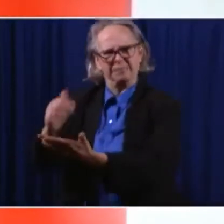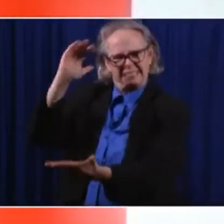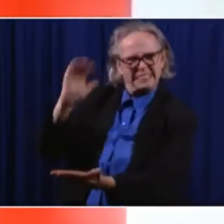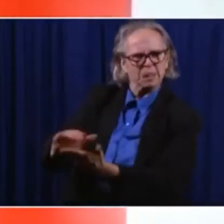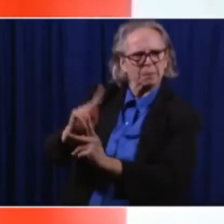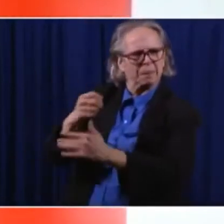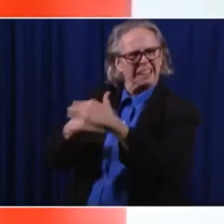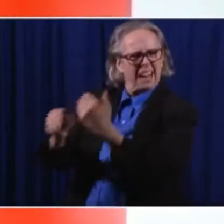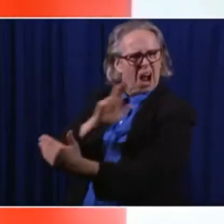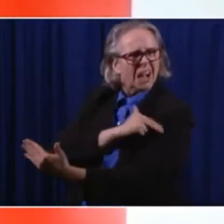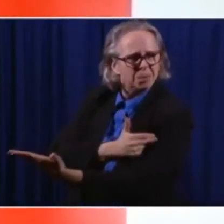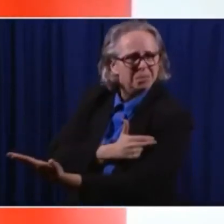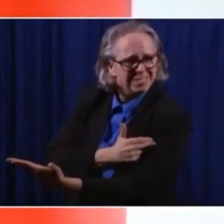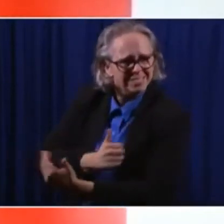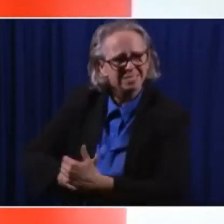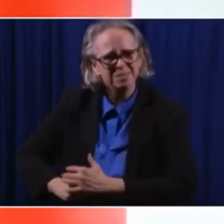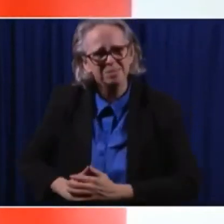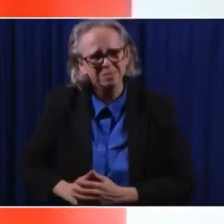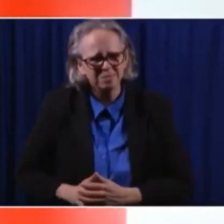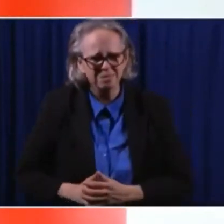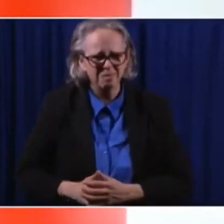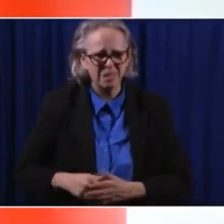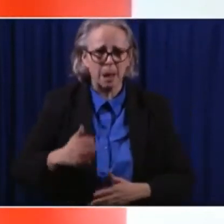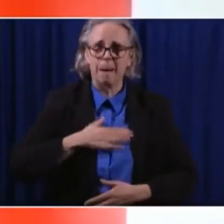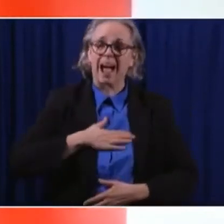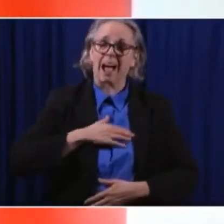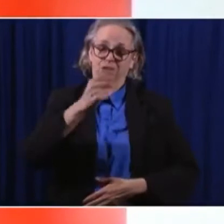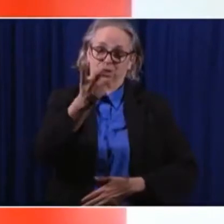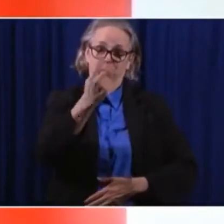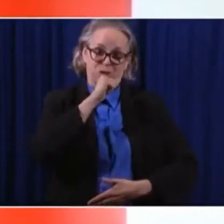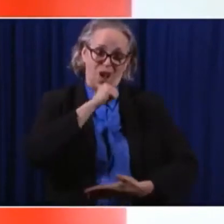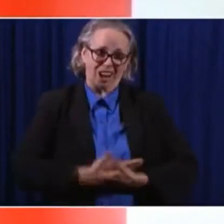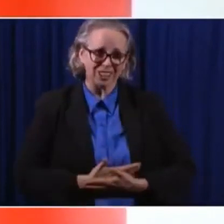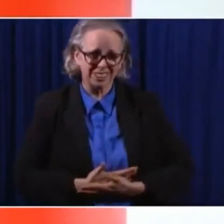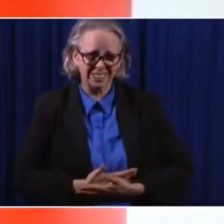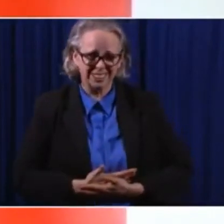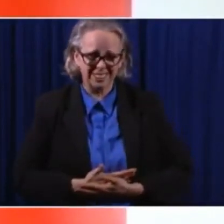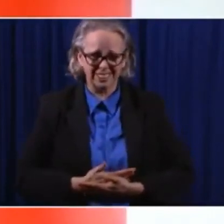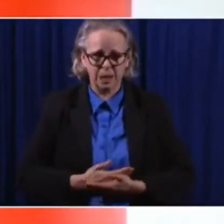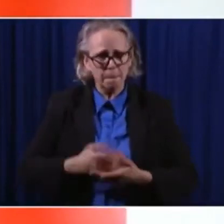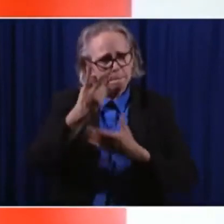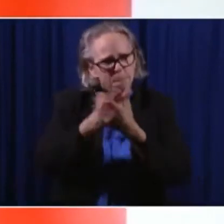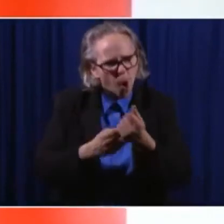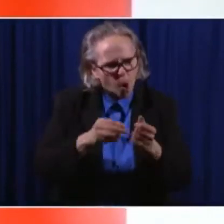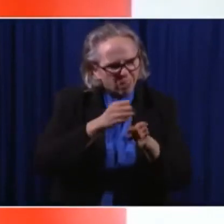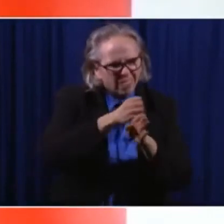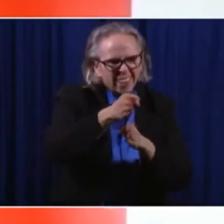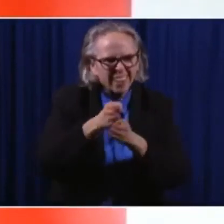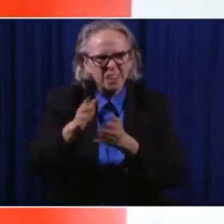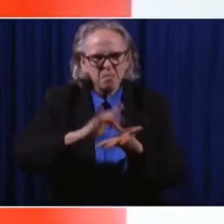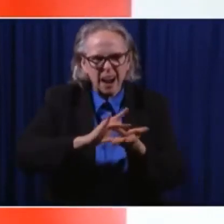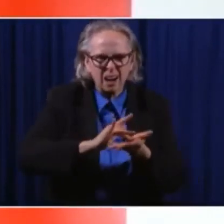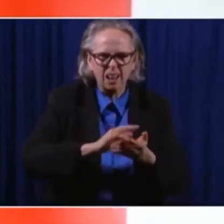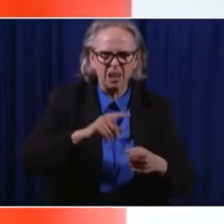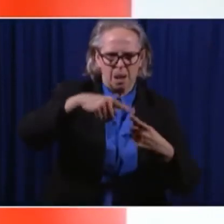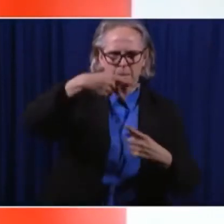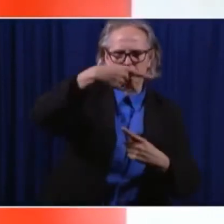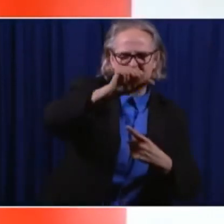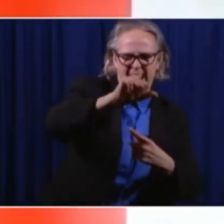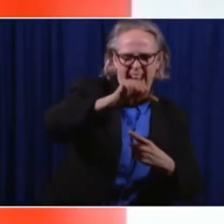oldest is a physician assistant here in Columbus, and the other is a registered nurse in Iowa. They talk to me all the time about what they see